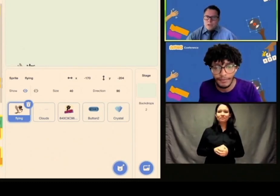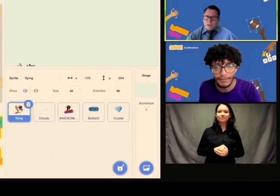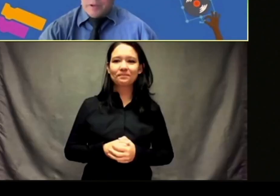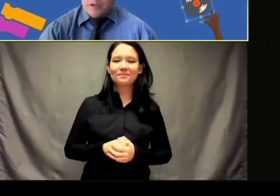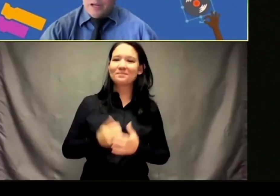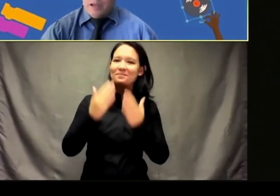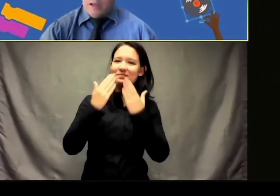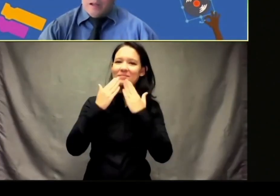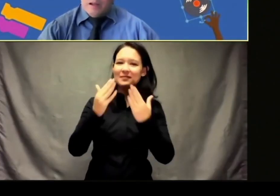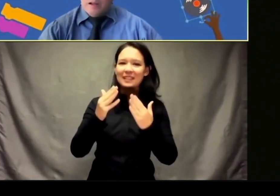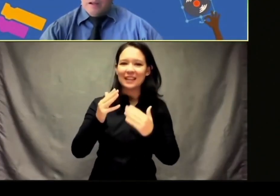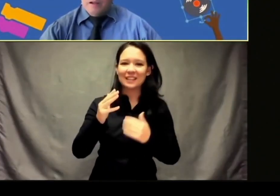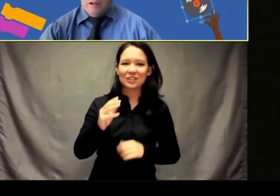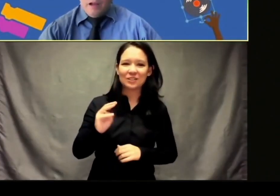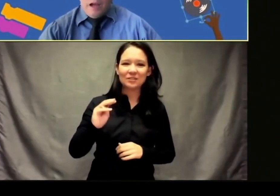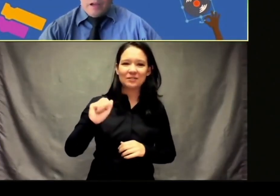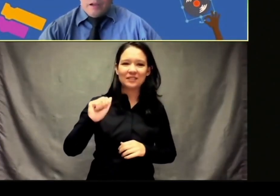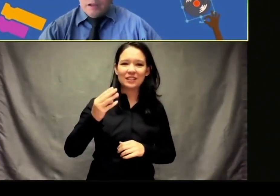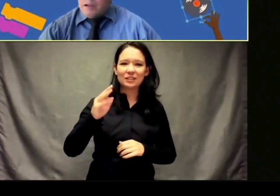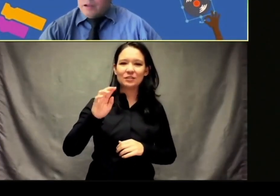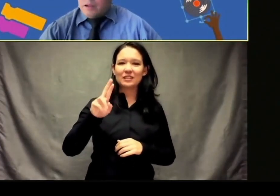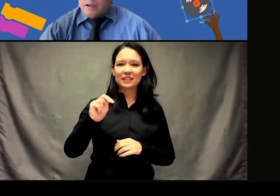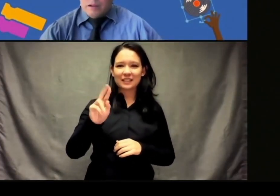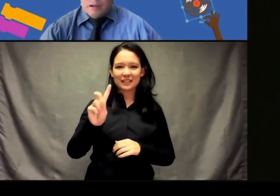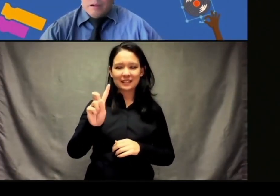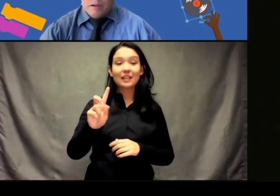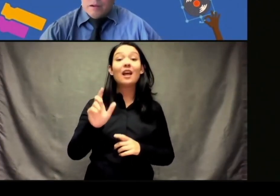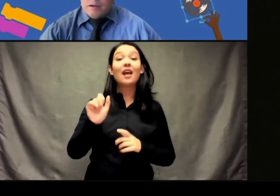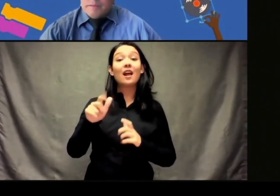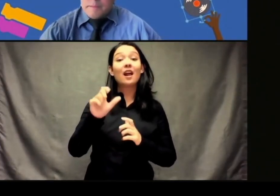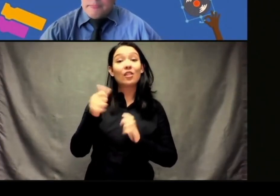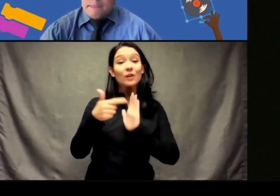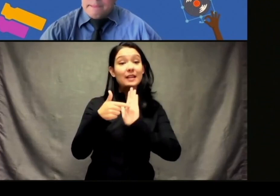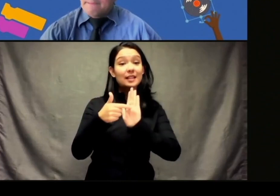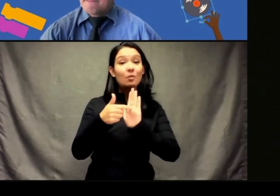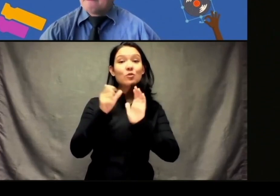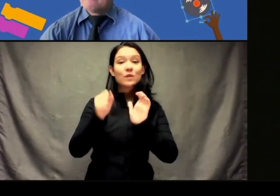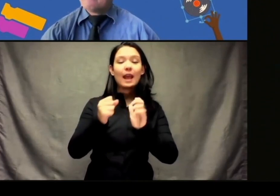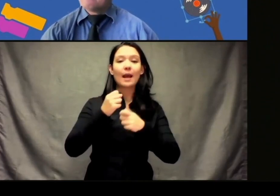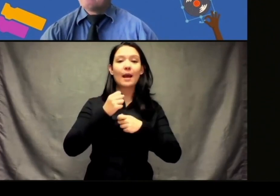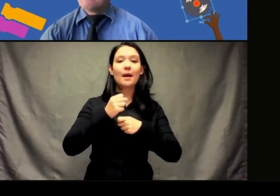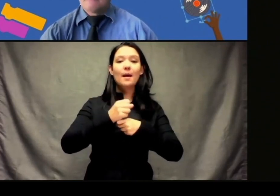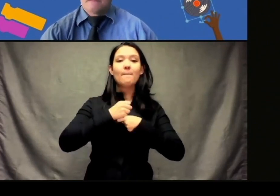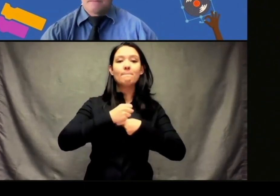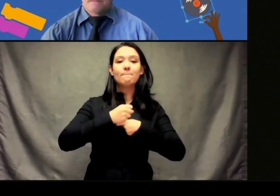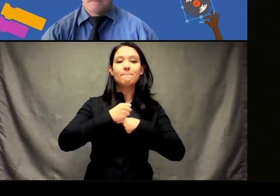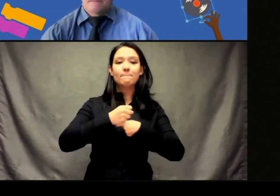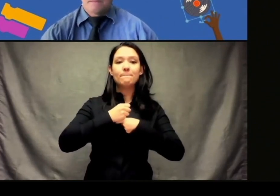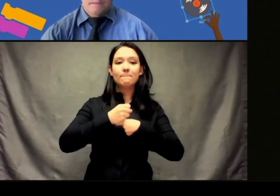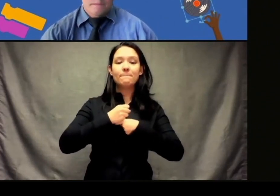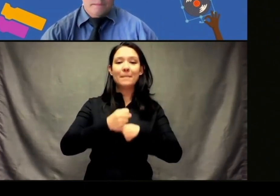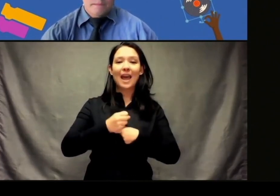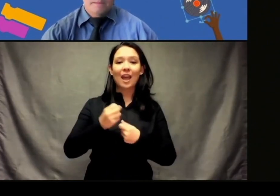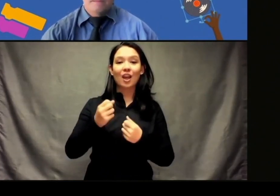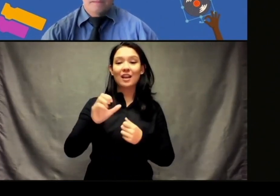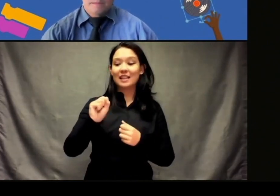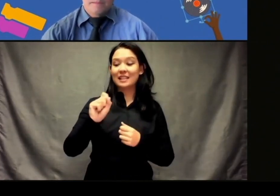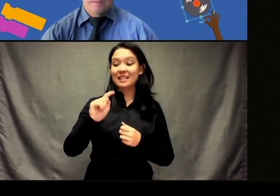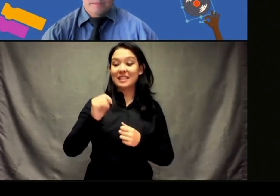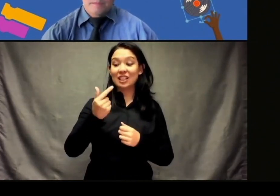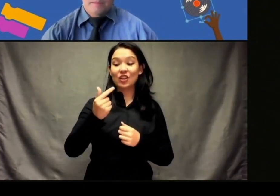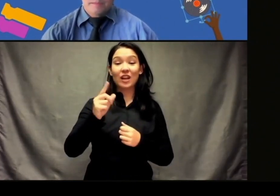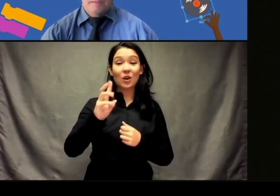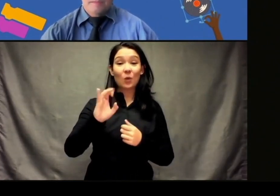Thank you, Mahmoud. Yes, for sure. Uh, And for example, you can make some cardboard steering wheel, for